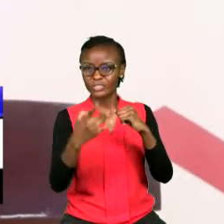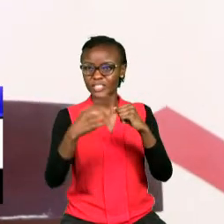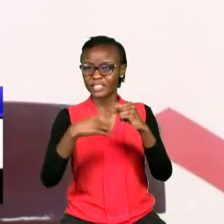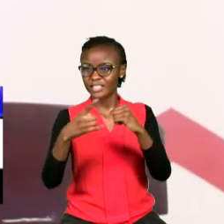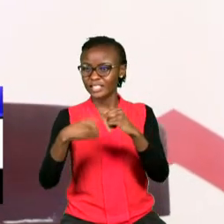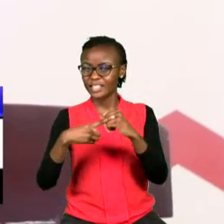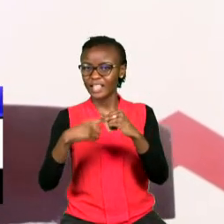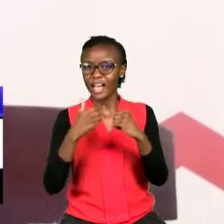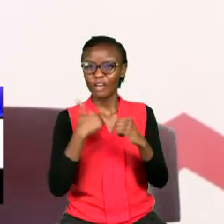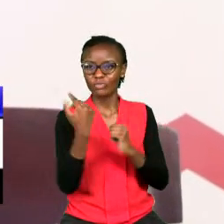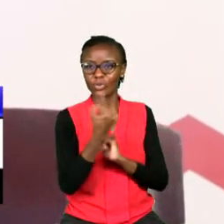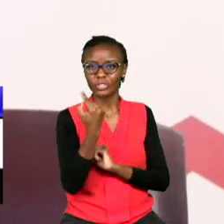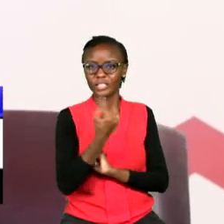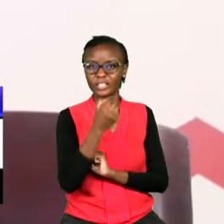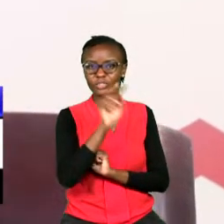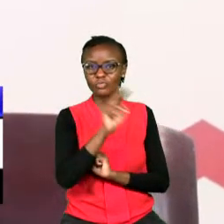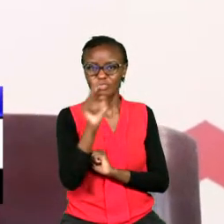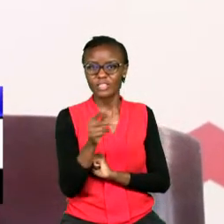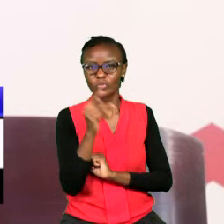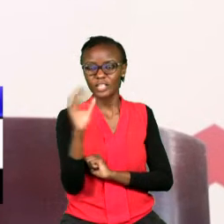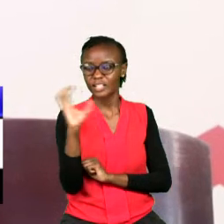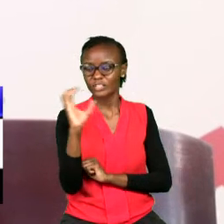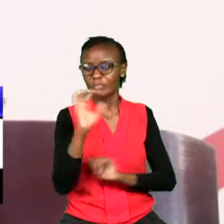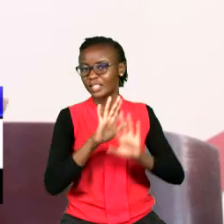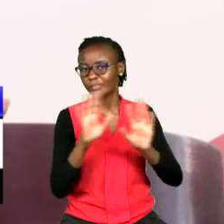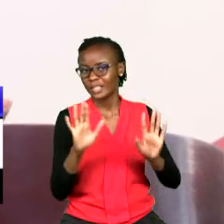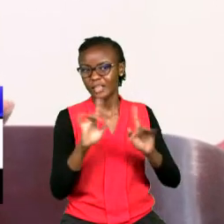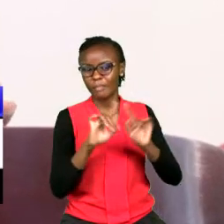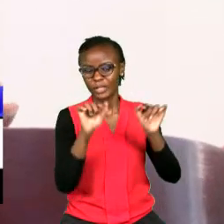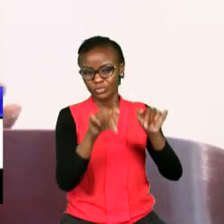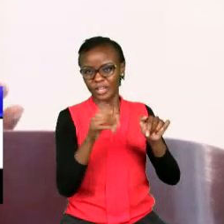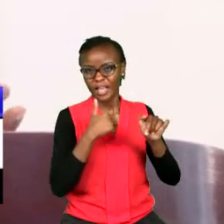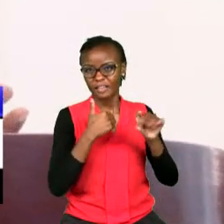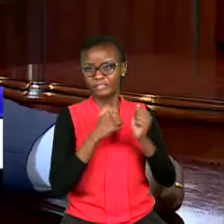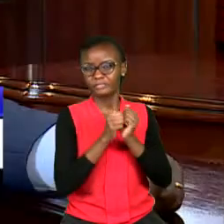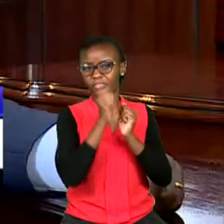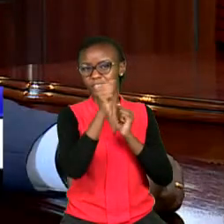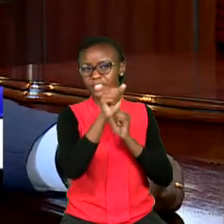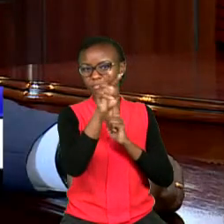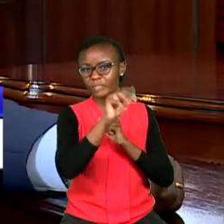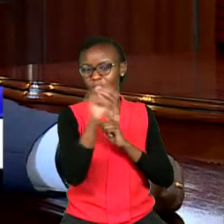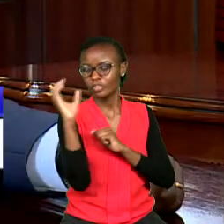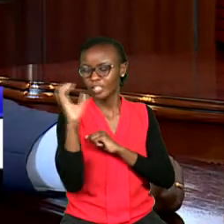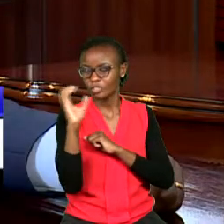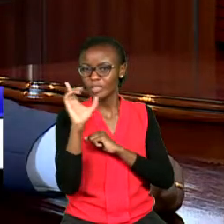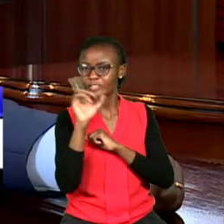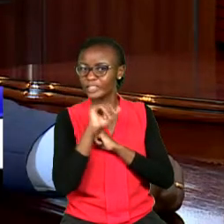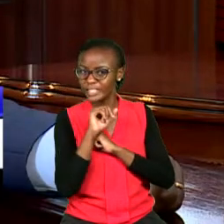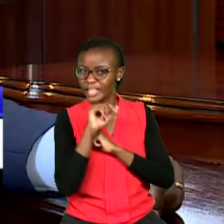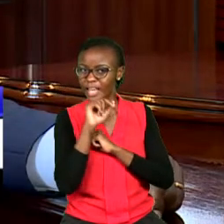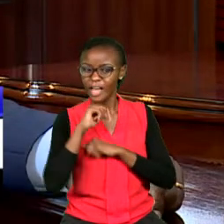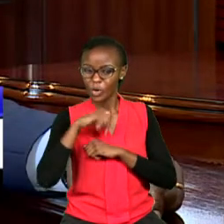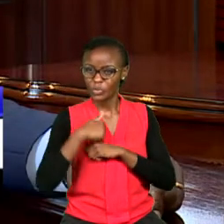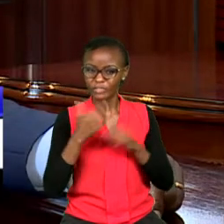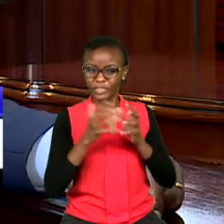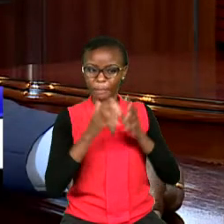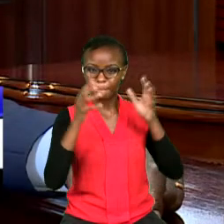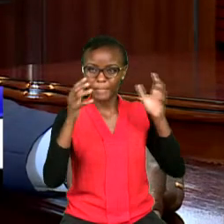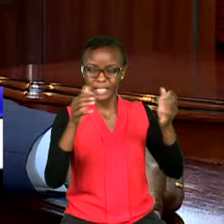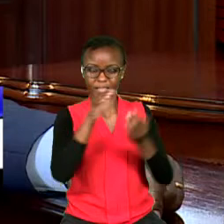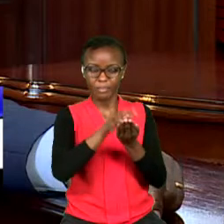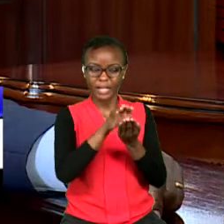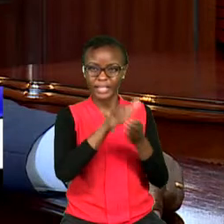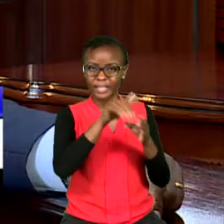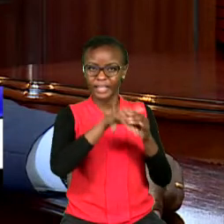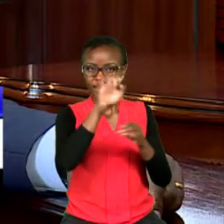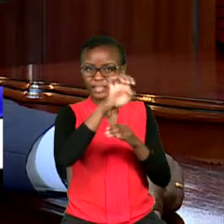with only 2,000 customers. Today we have 15 million customers. We are the largest bank in Eastern and